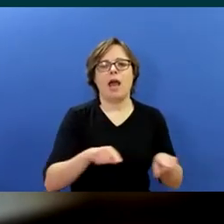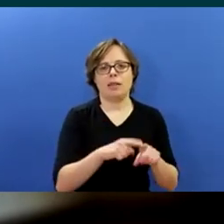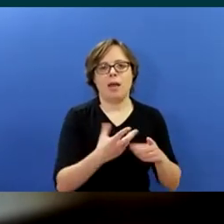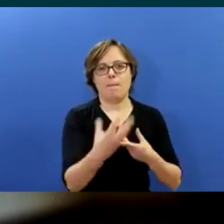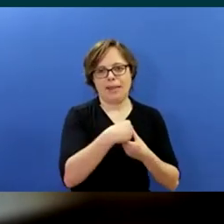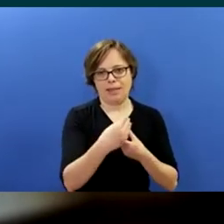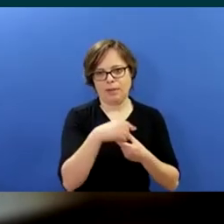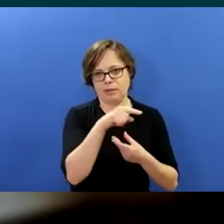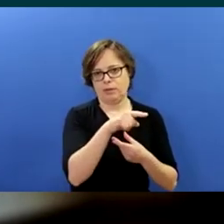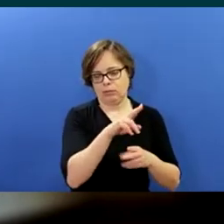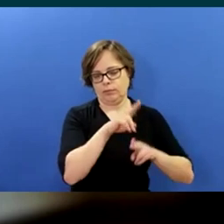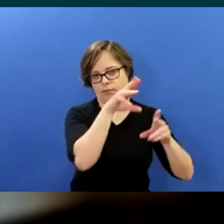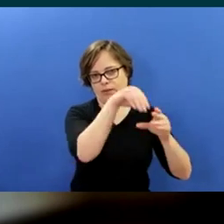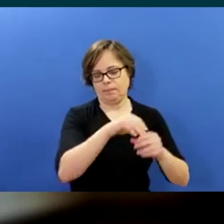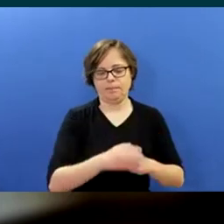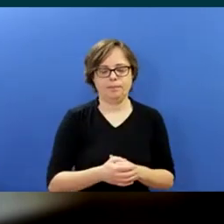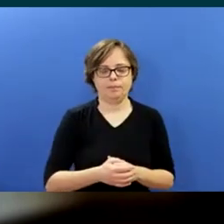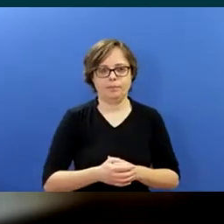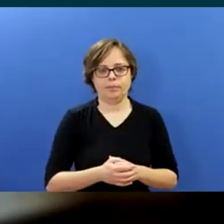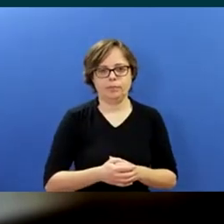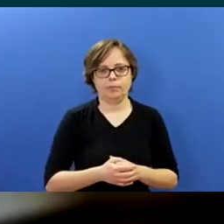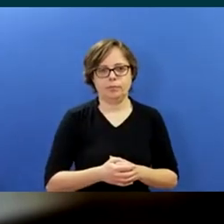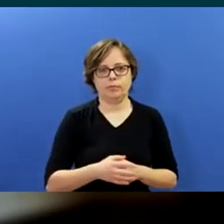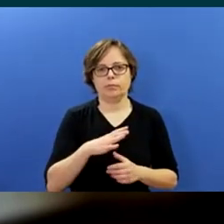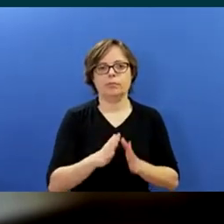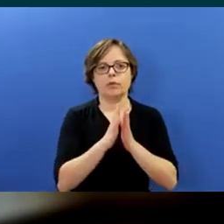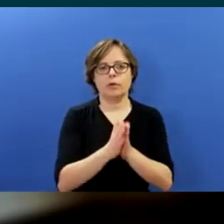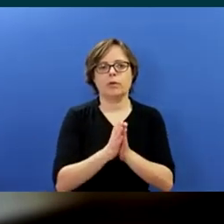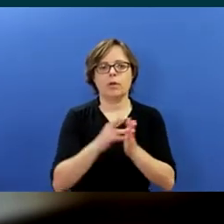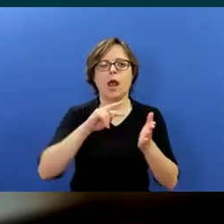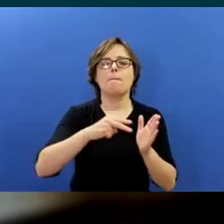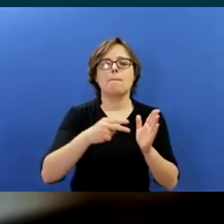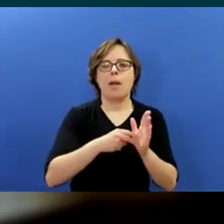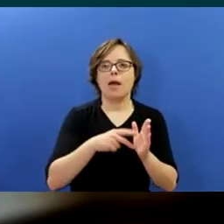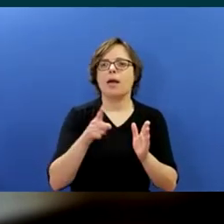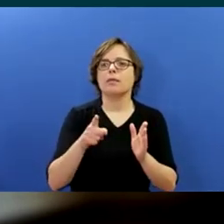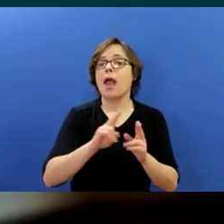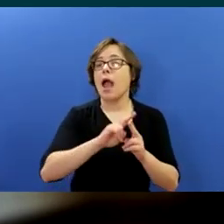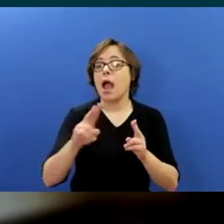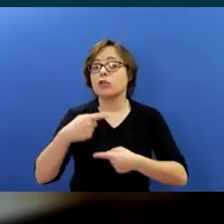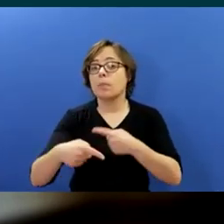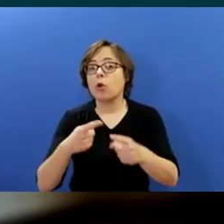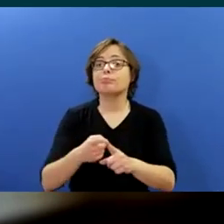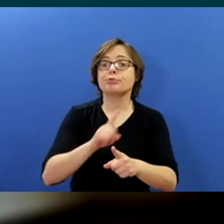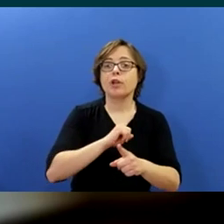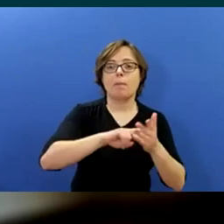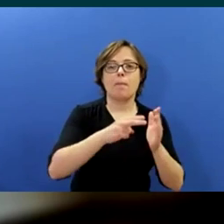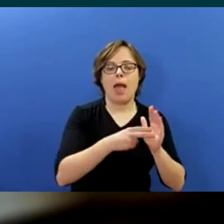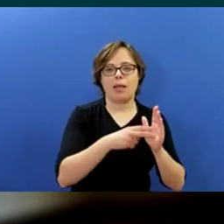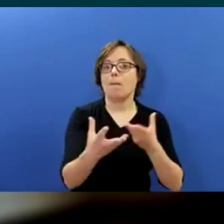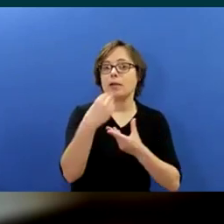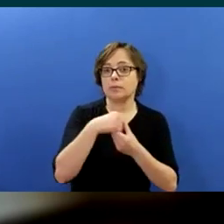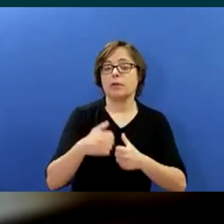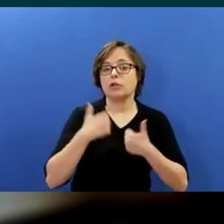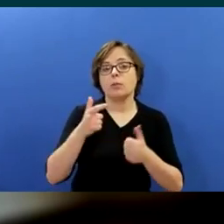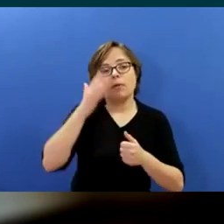called a participation plan. So really the need to identify all dynamics and all actors that already